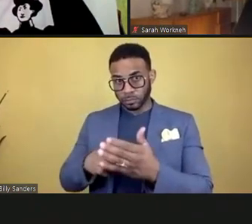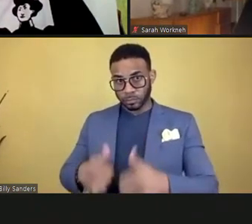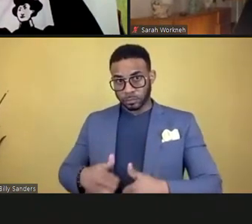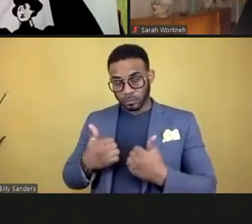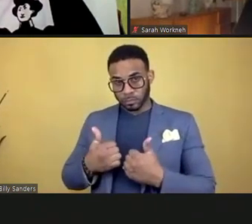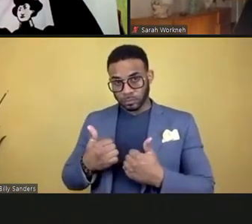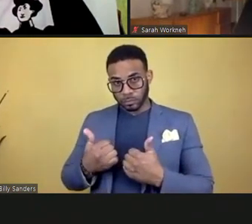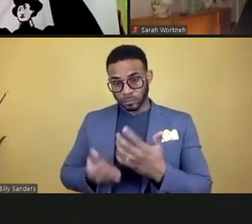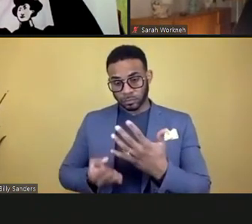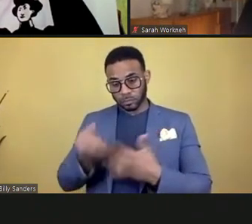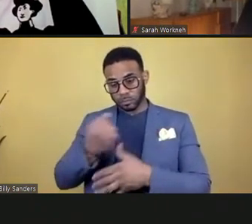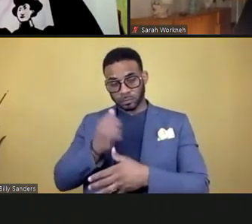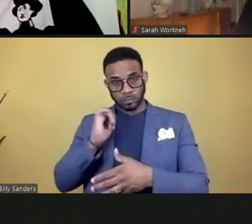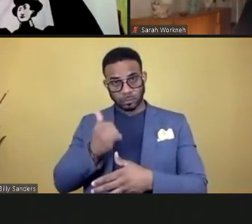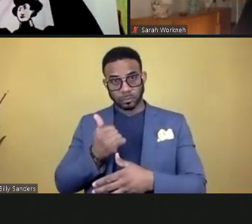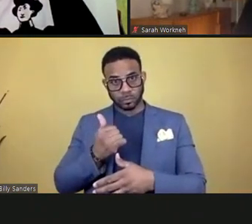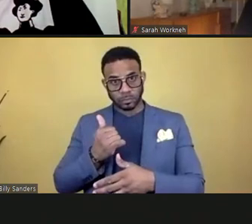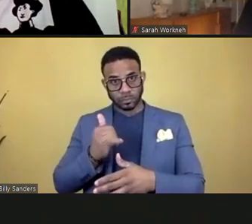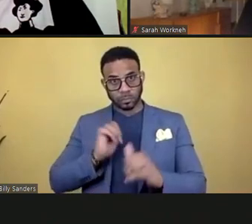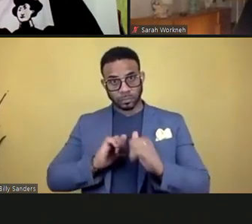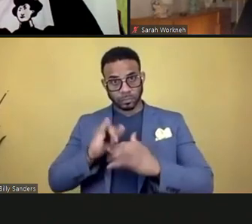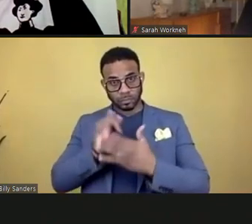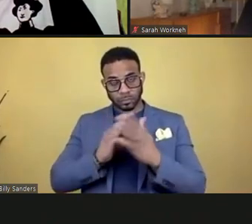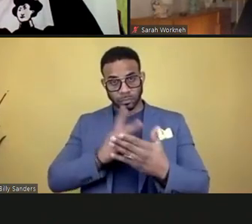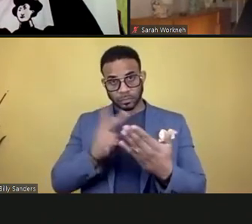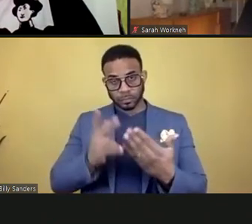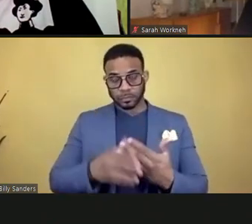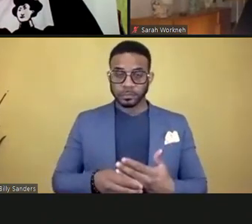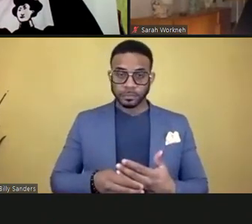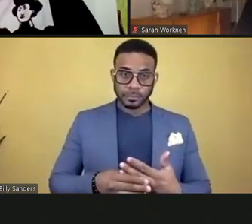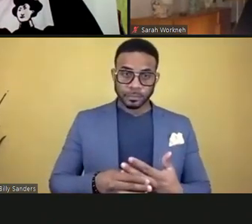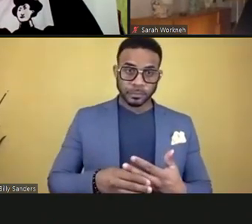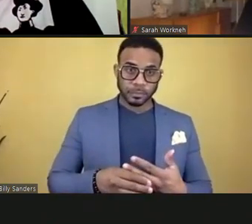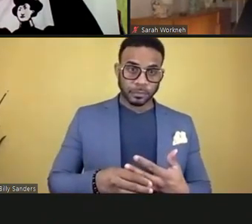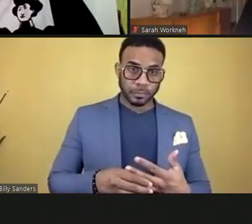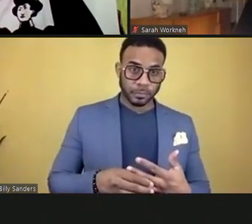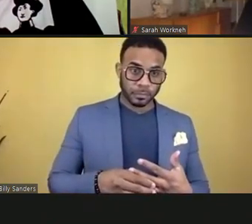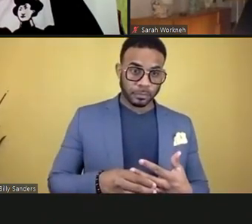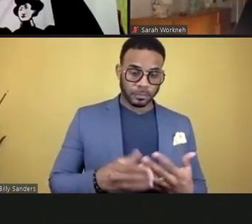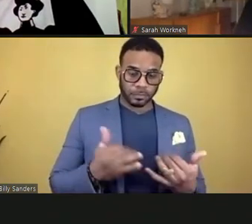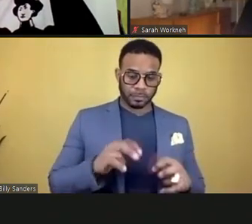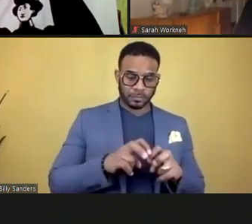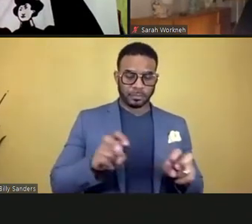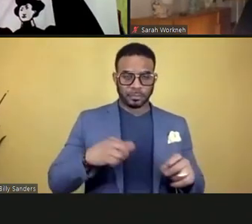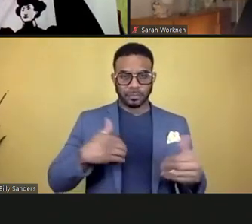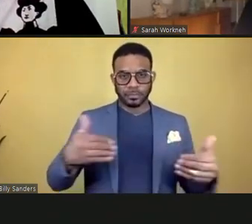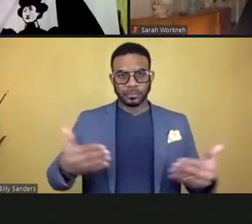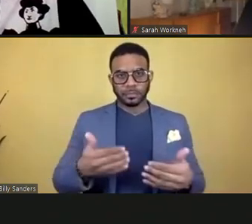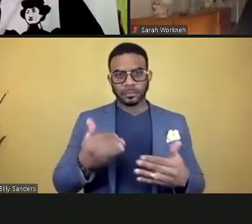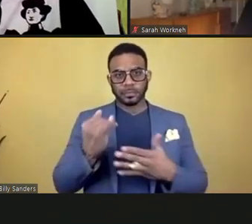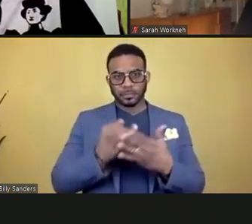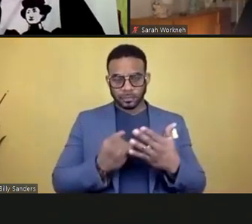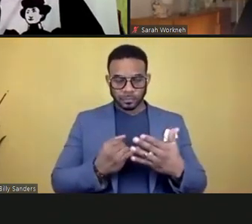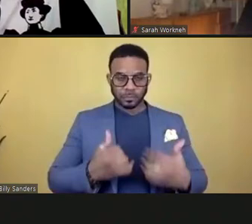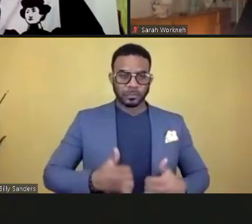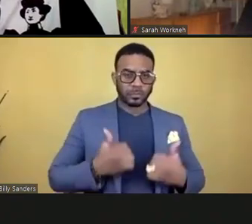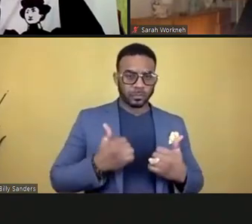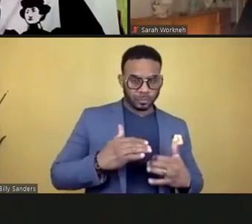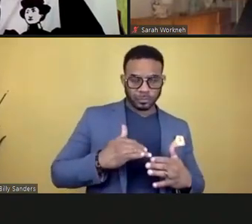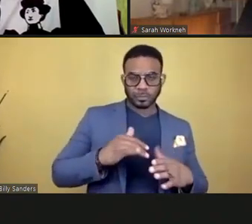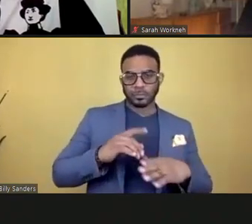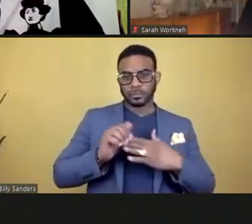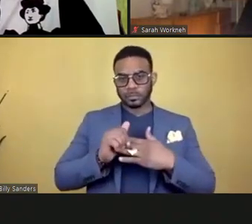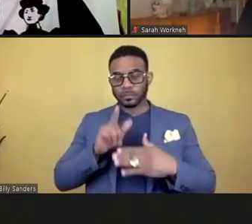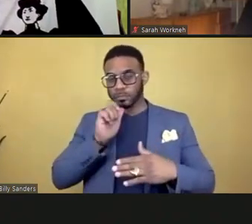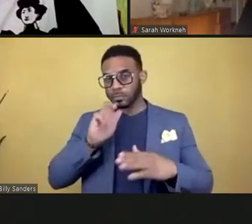residencies the priority of our performing arts programming. For this panel, we invited artists and residency leaders